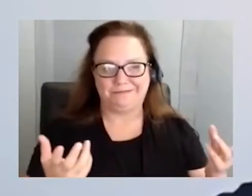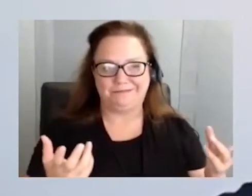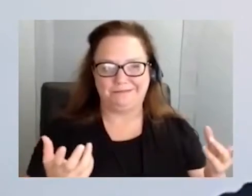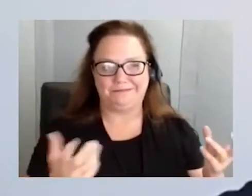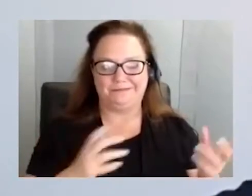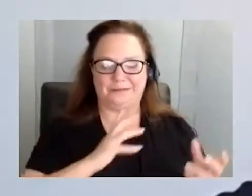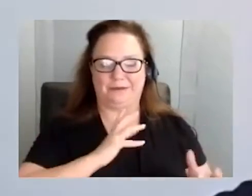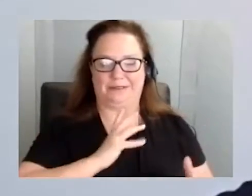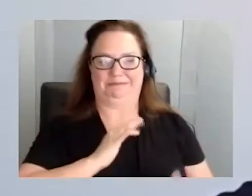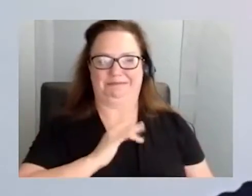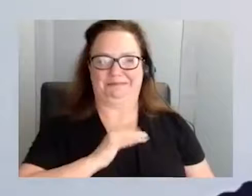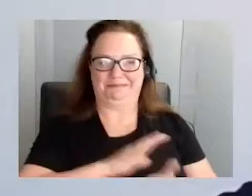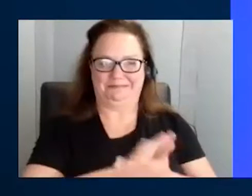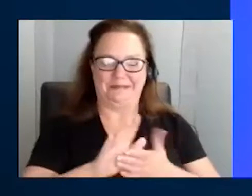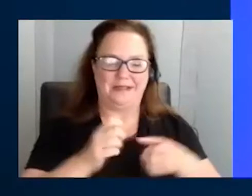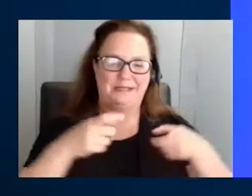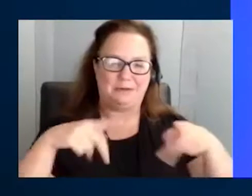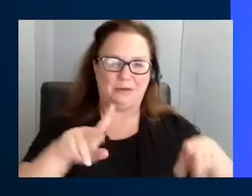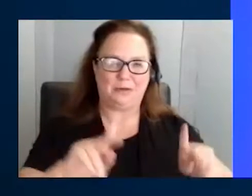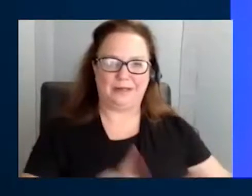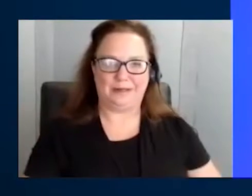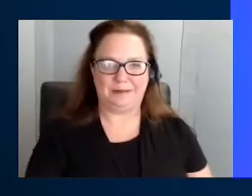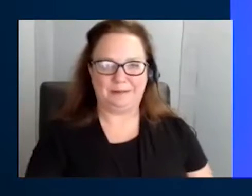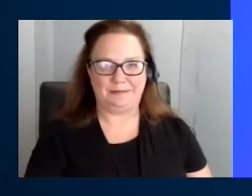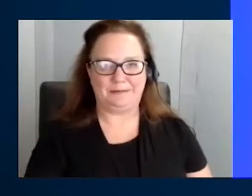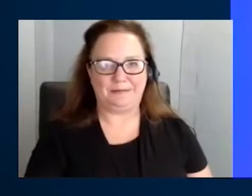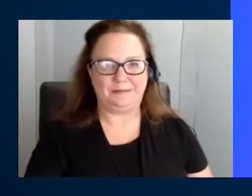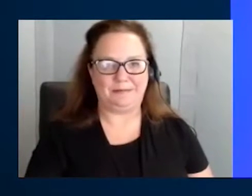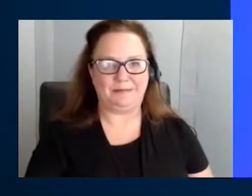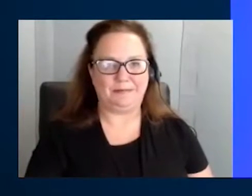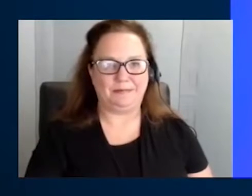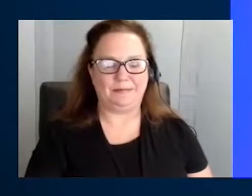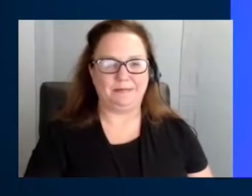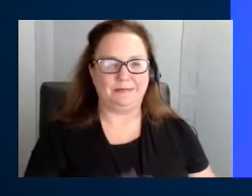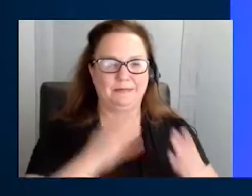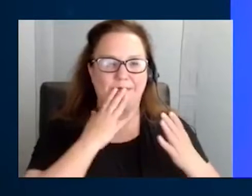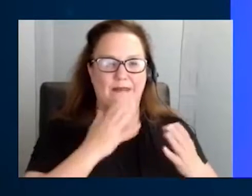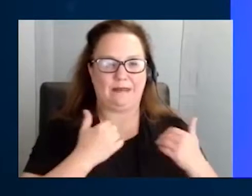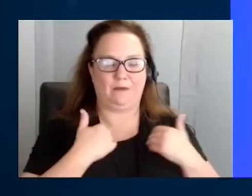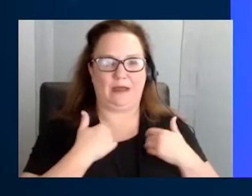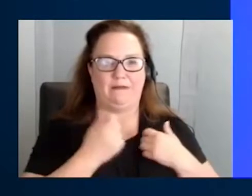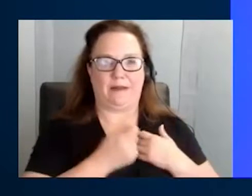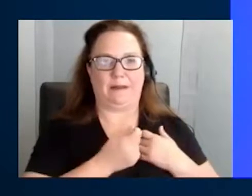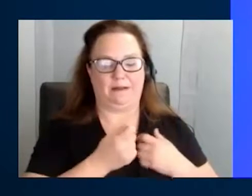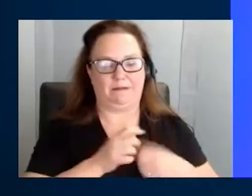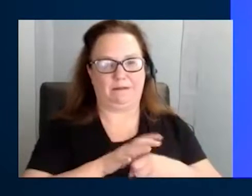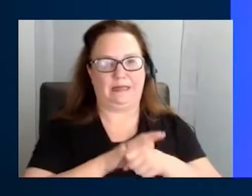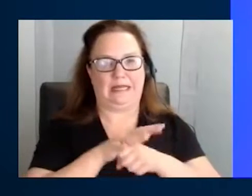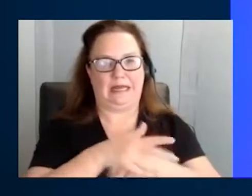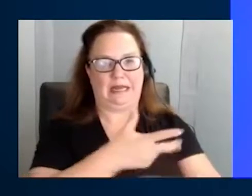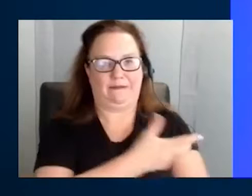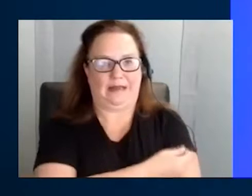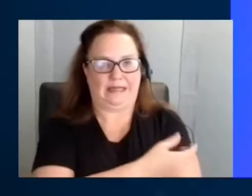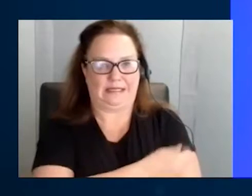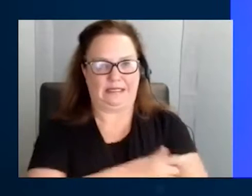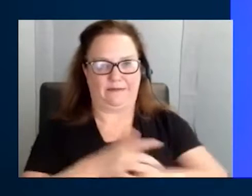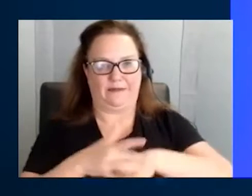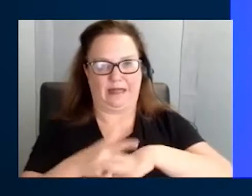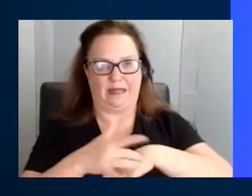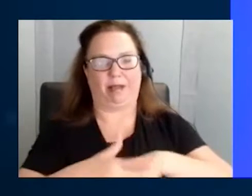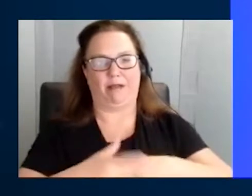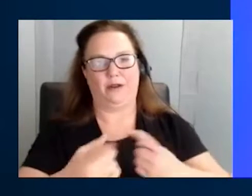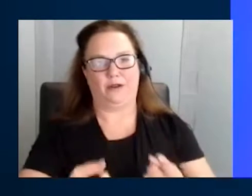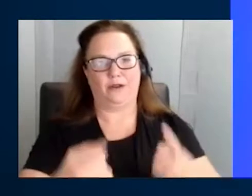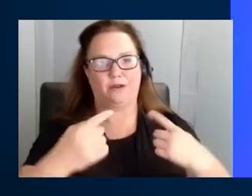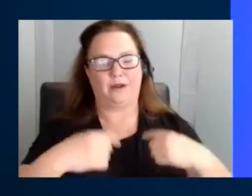a great opportunity as well. Yeah, well, thank you. And we know we certainly have plenty of vaccine doses available too, where you can come get that